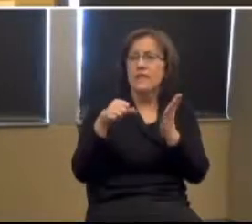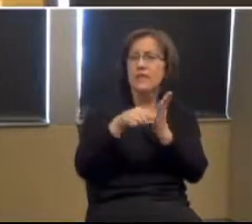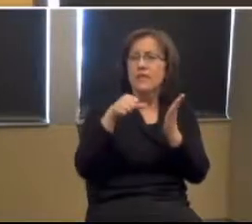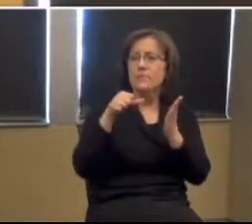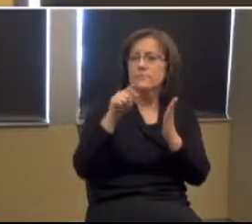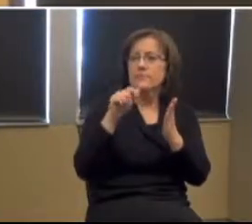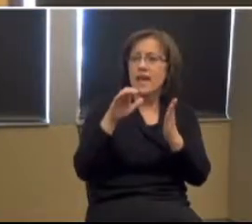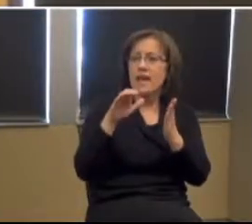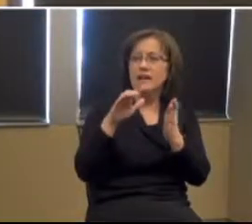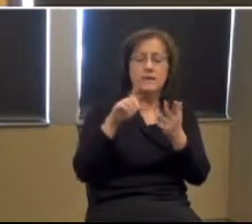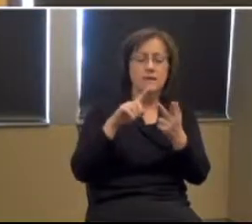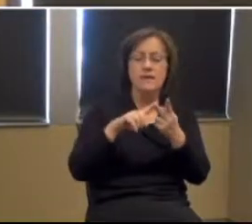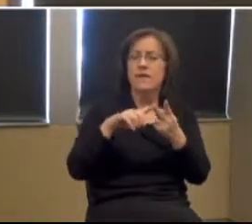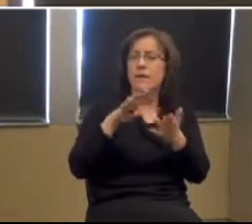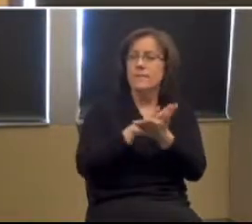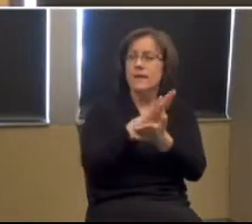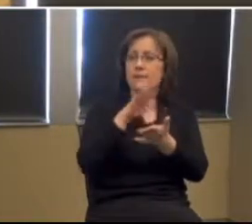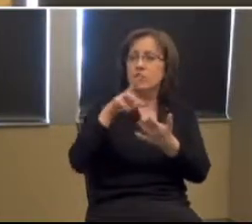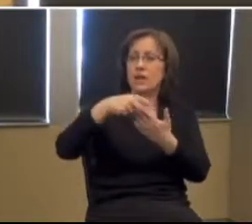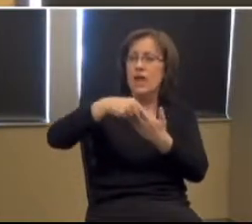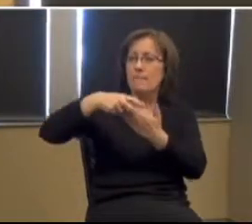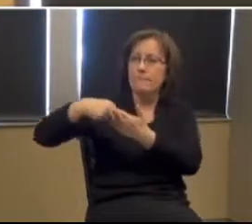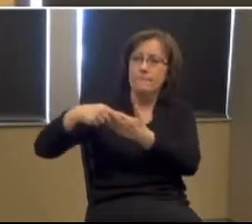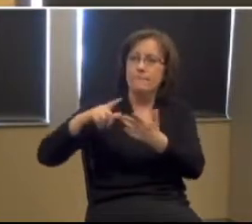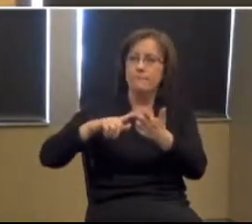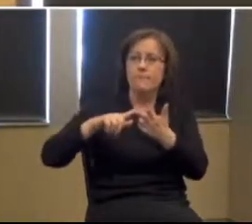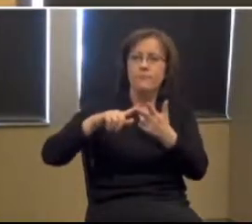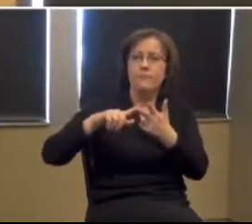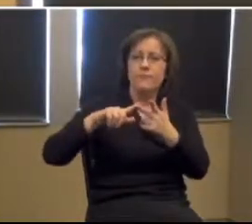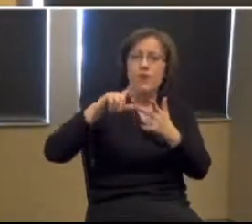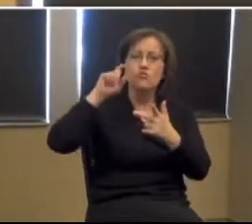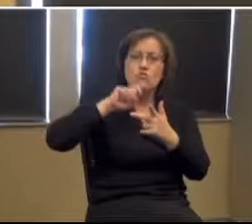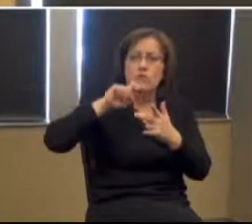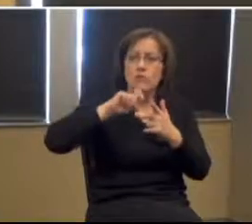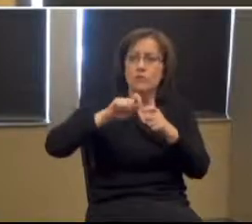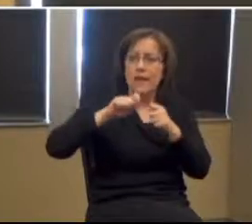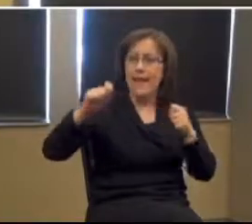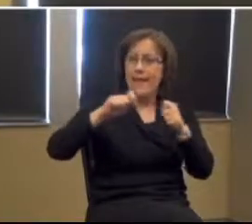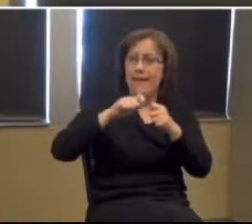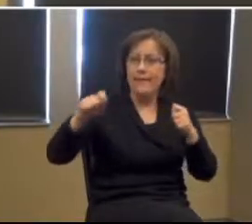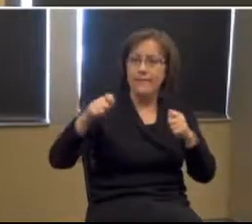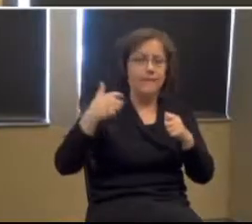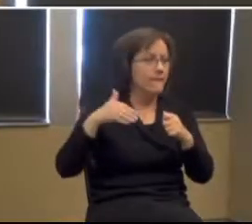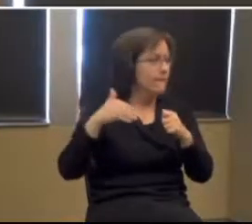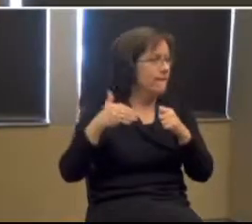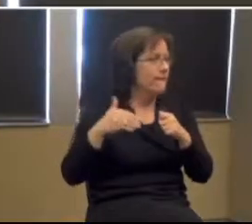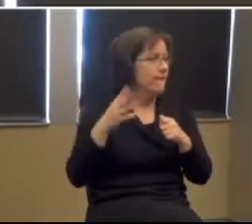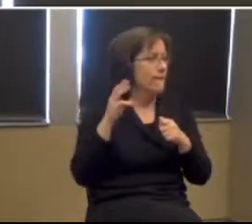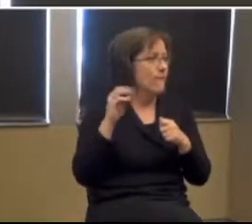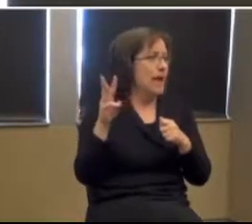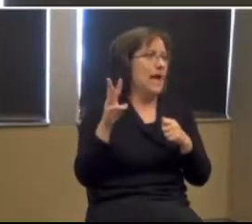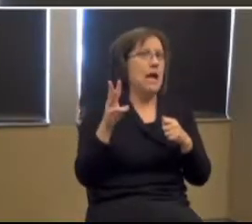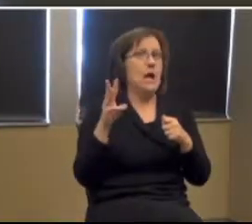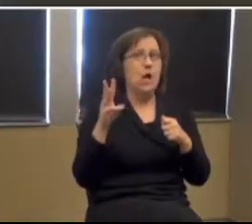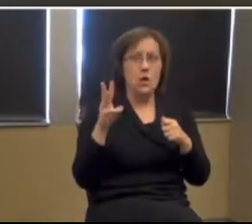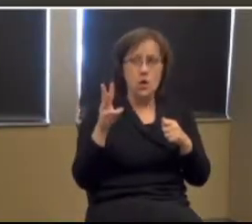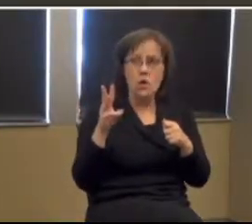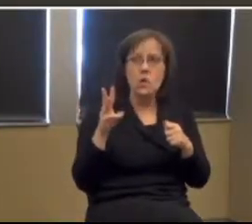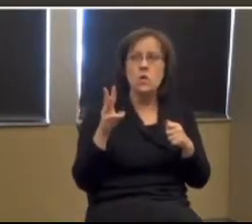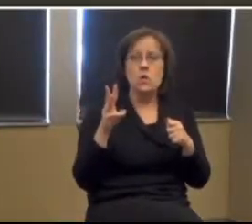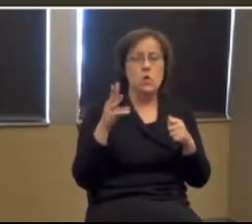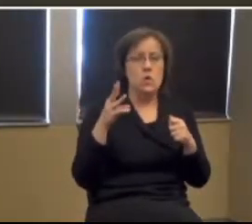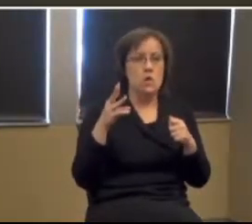clips, rubber bands. I had to look at it. Yeah, wow. Some word finding issues I'm having this afternoon.